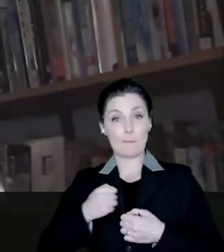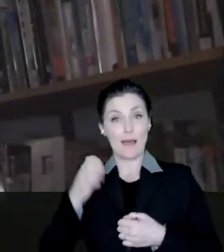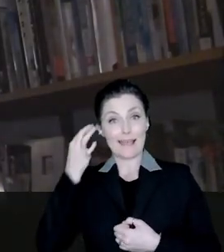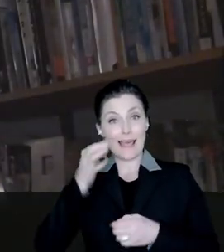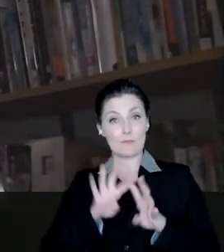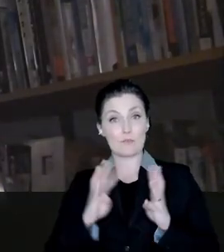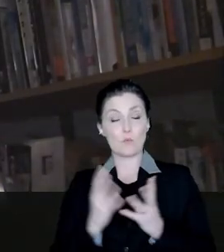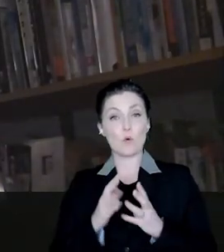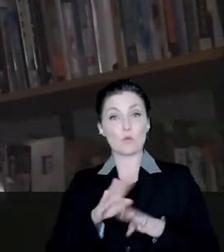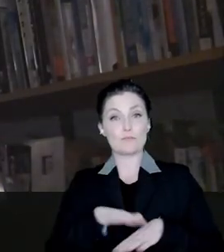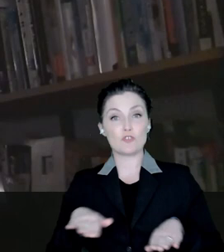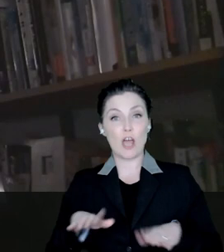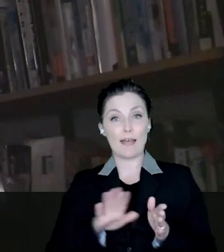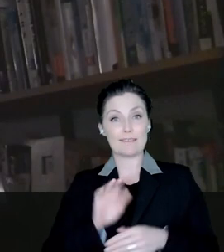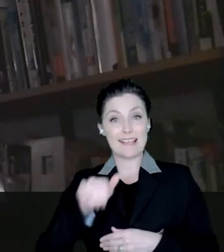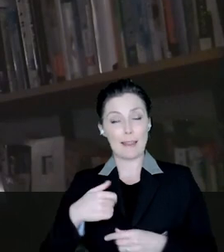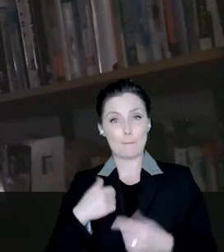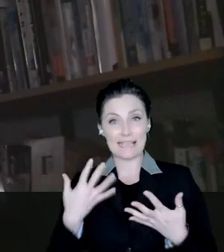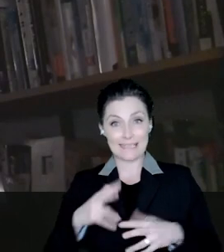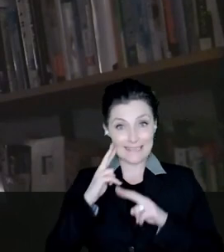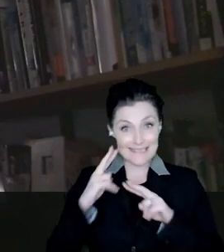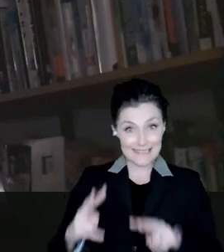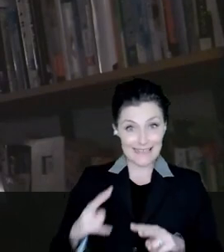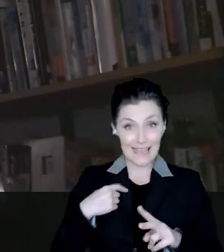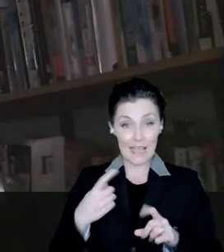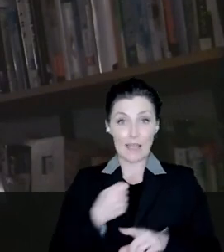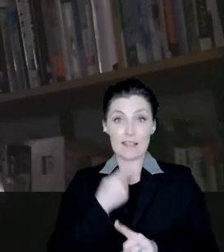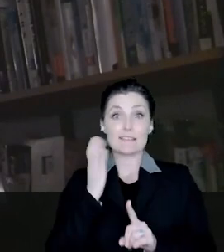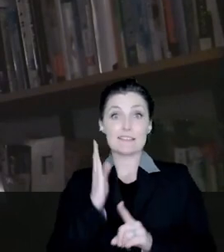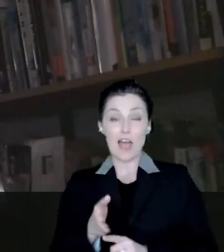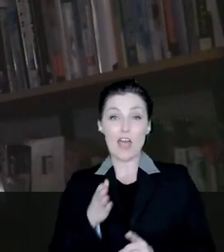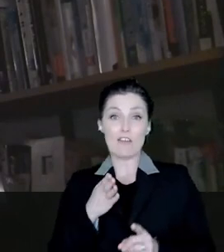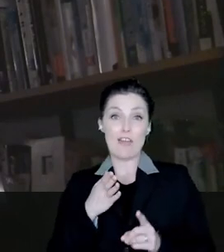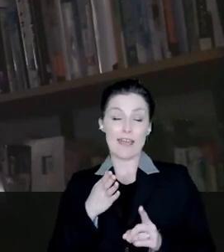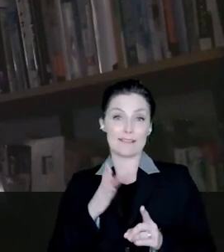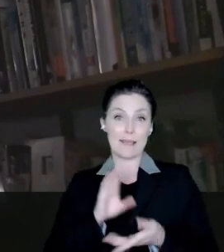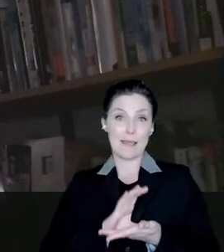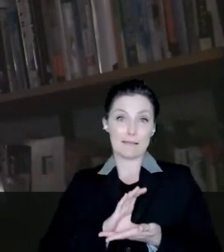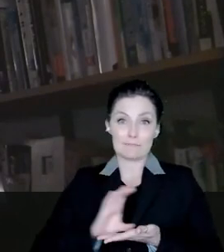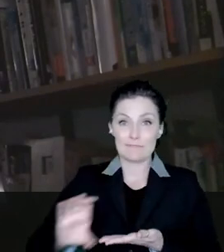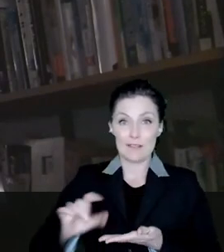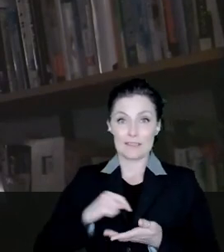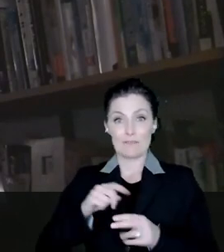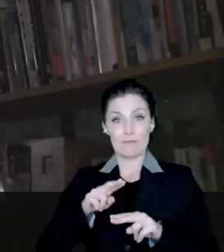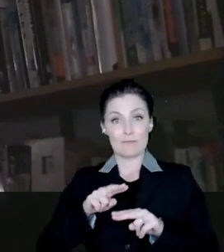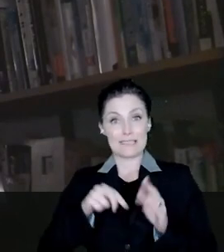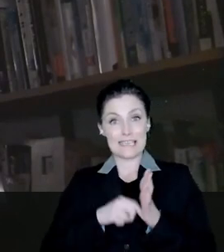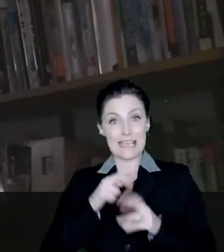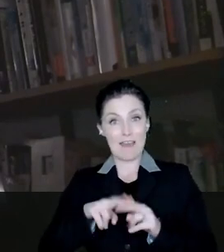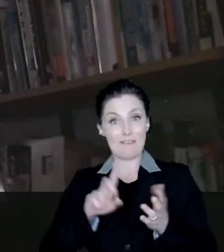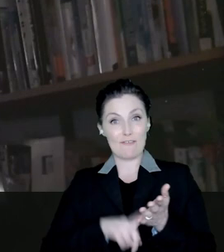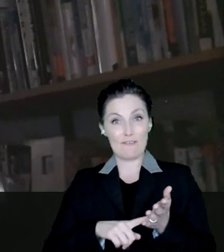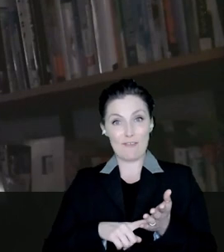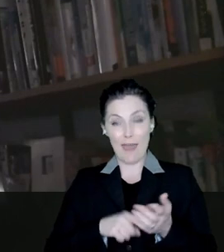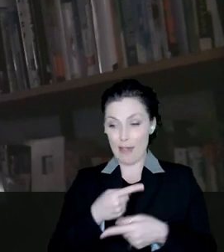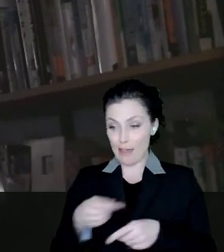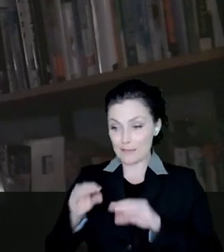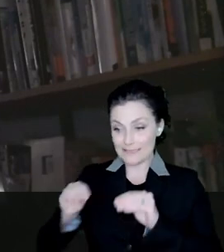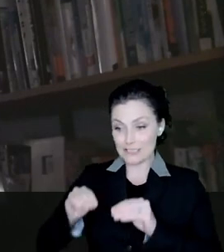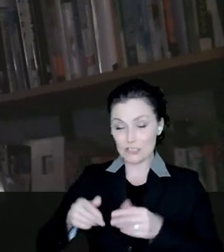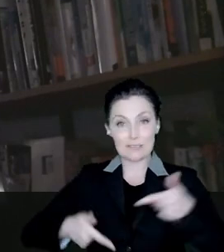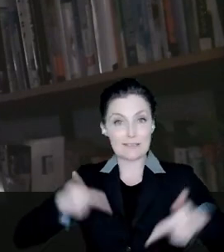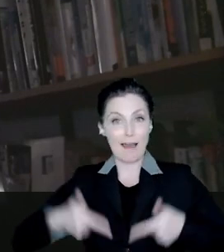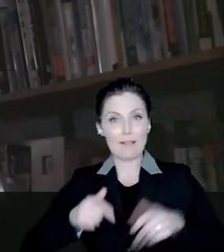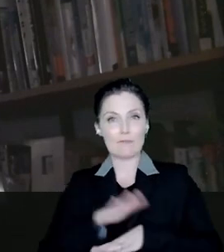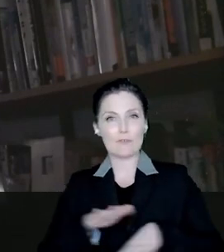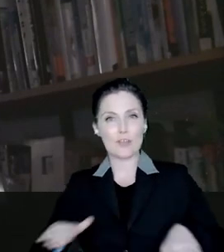the direct impact of TFL funding for cycling programs, training for young people. They love their cycle program so